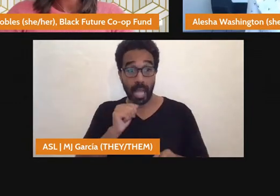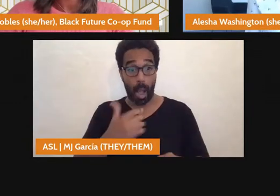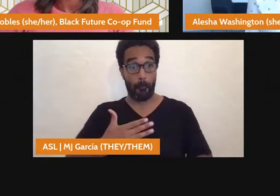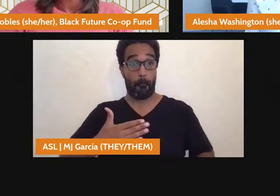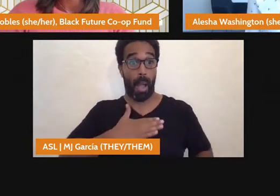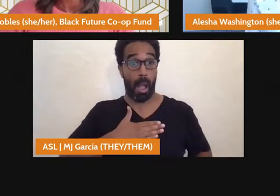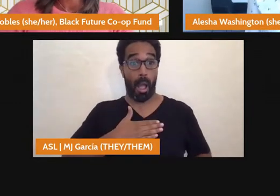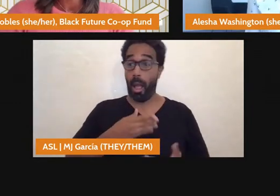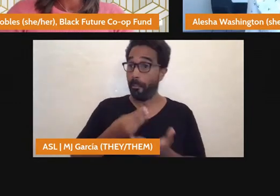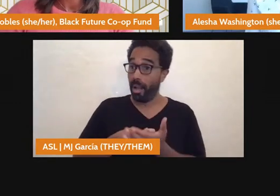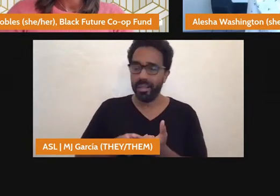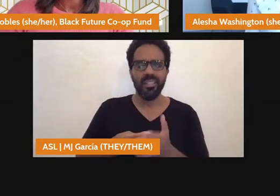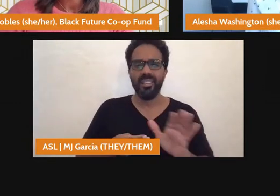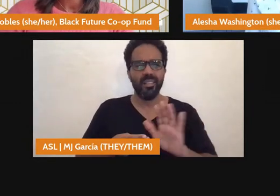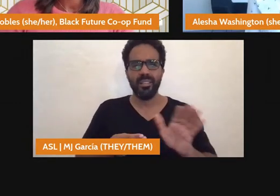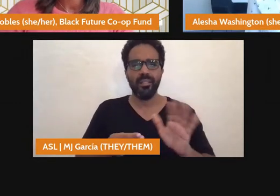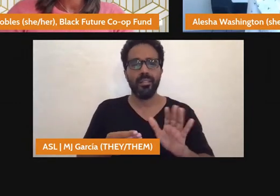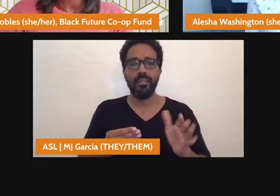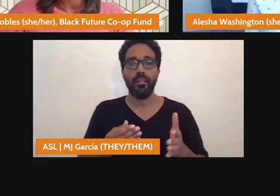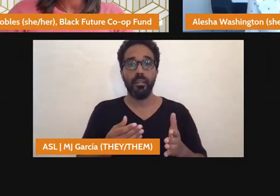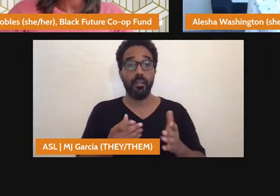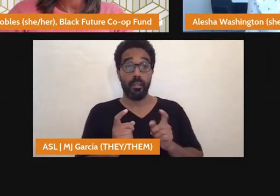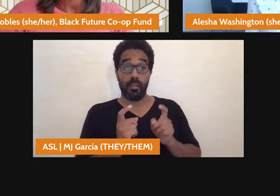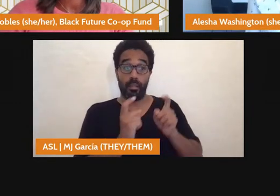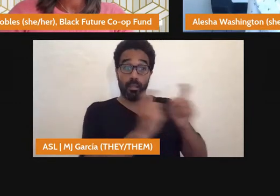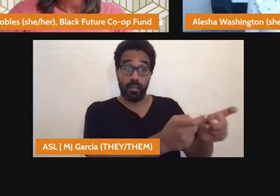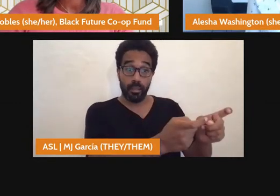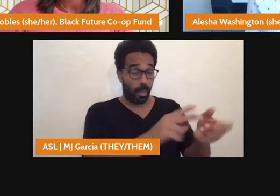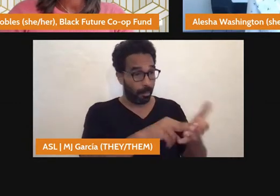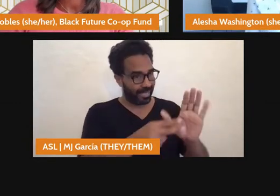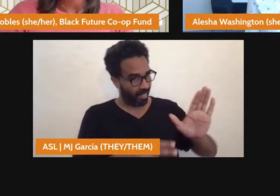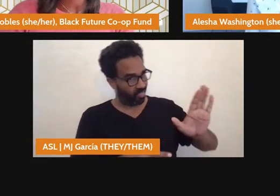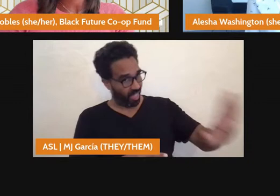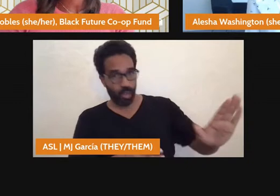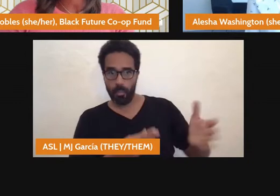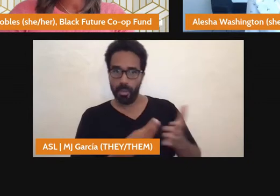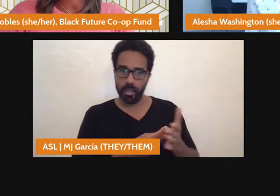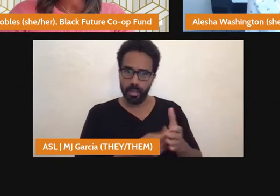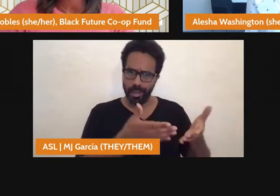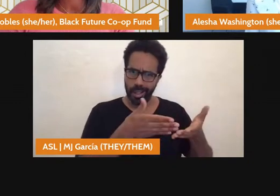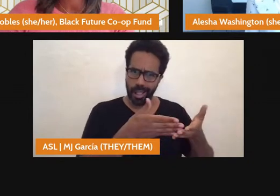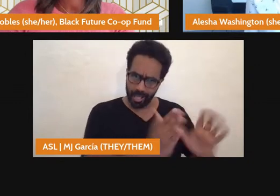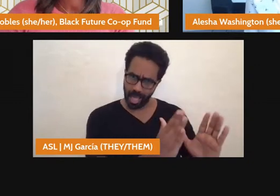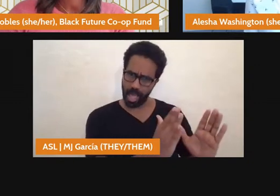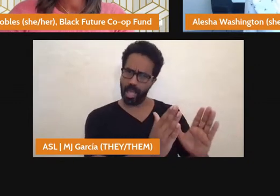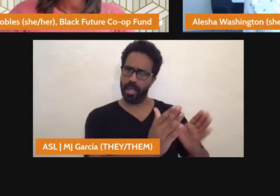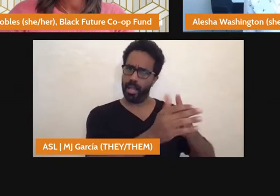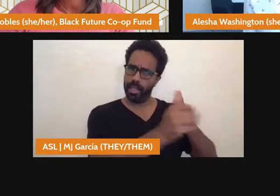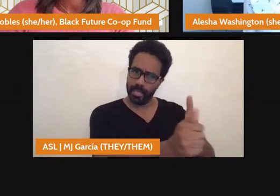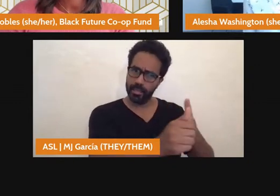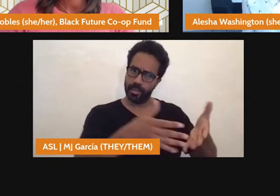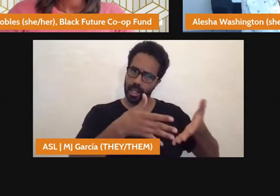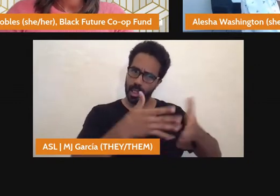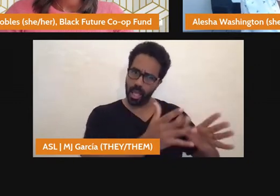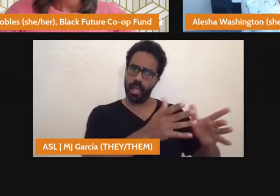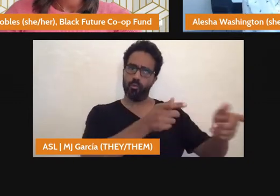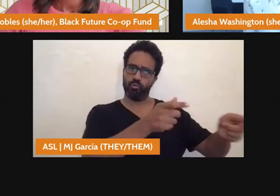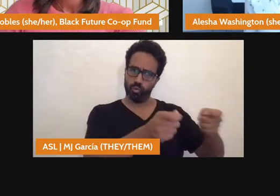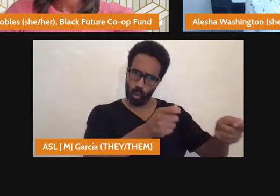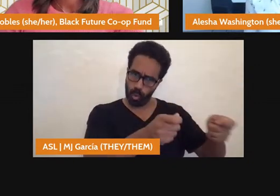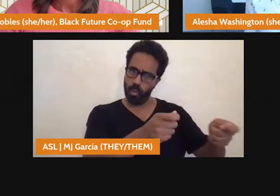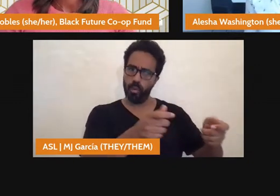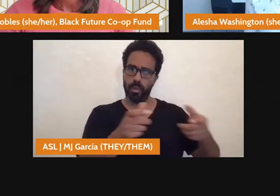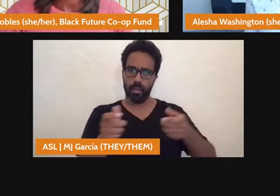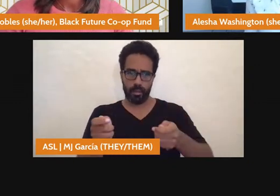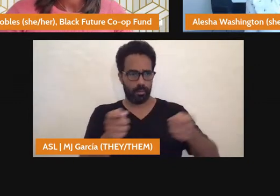ways you can think of it as not being yours, but once you give it away, it's somebody else's to do with. Yes. And what your job is to just find out